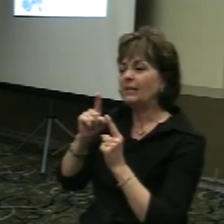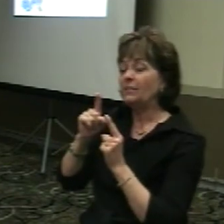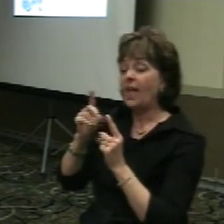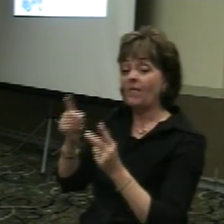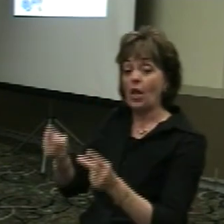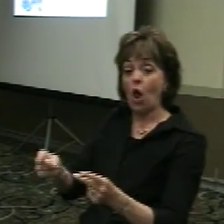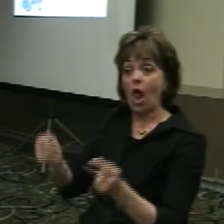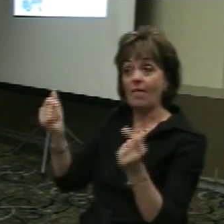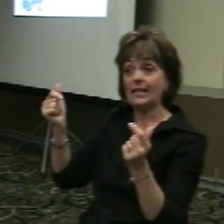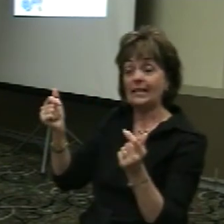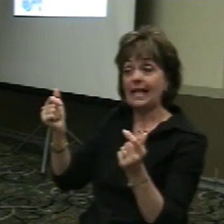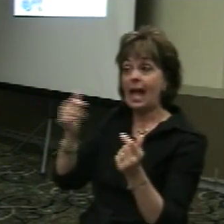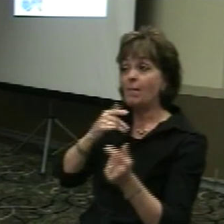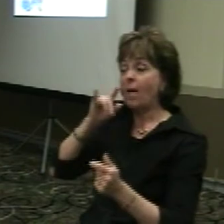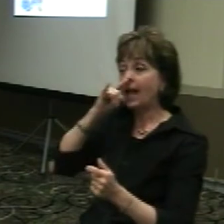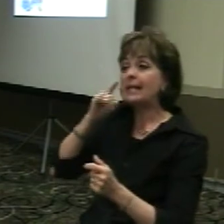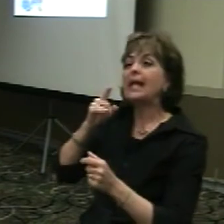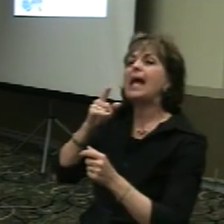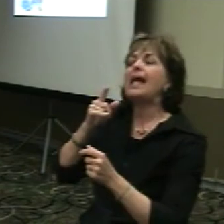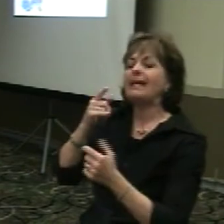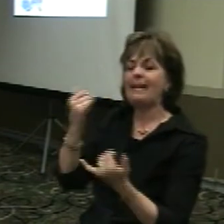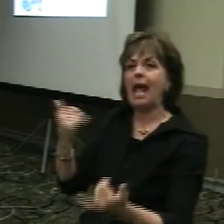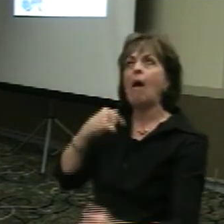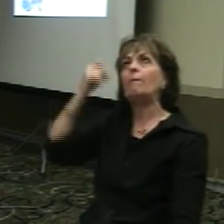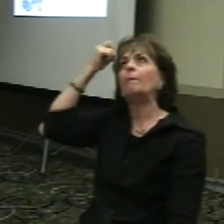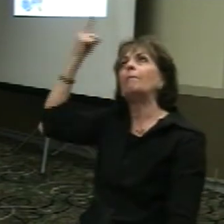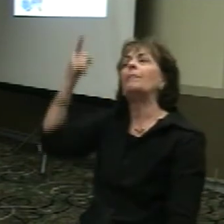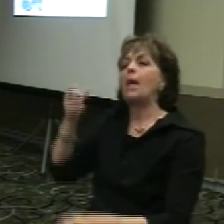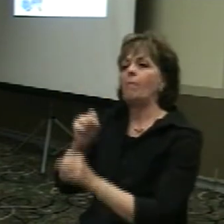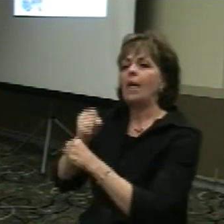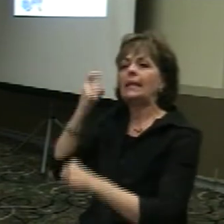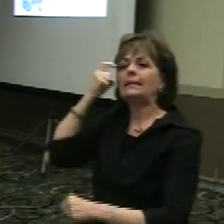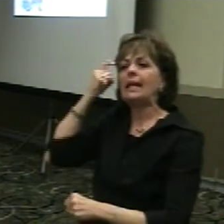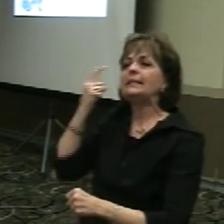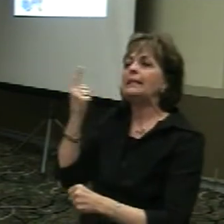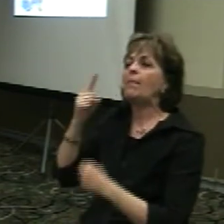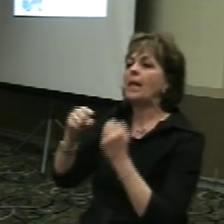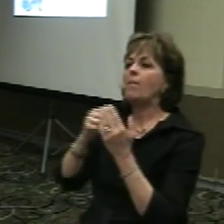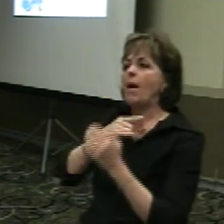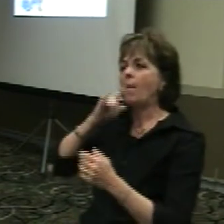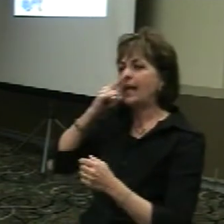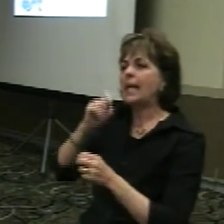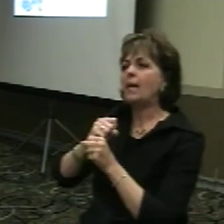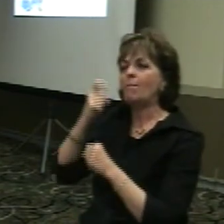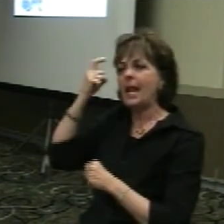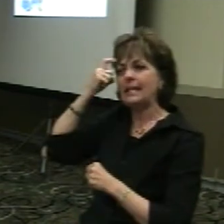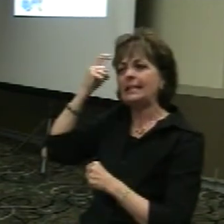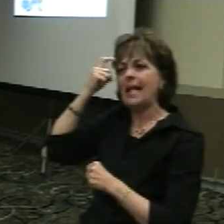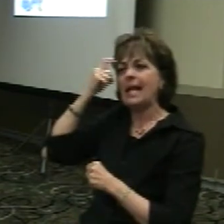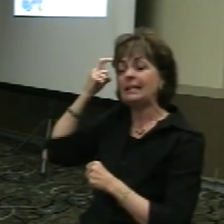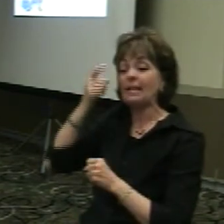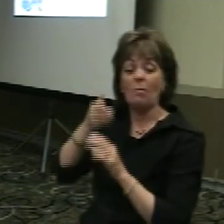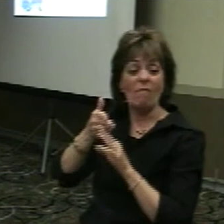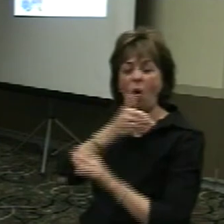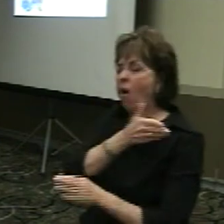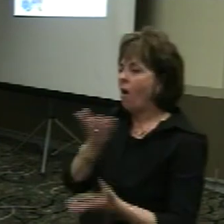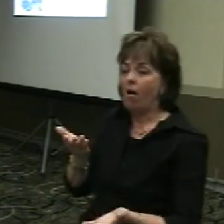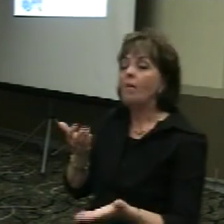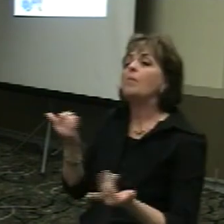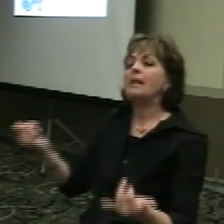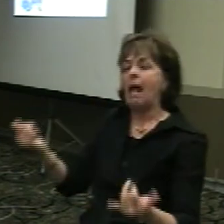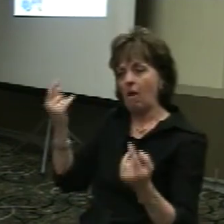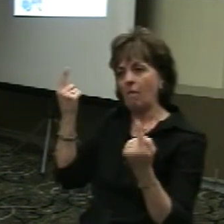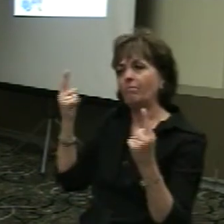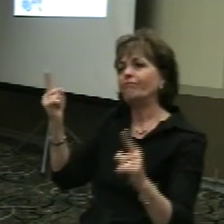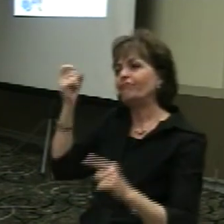All of a sudden, my kid makes some sense to me. That something about my kid makes sense to me that didn't make sense before.